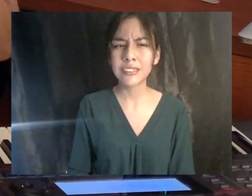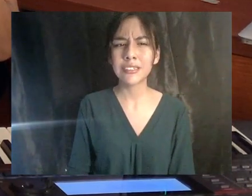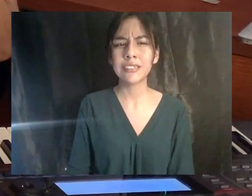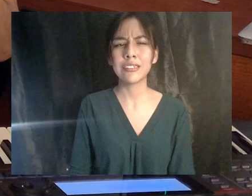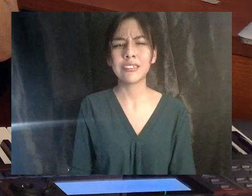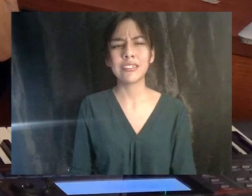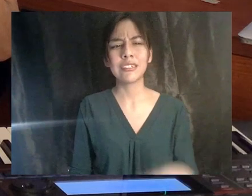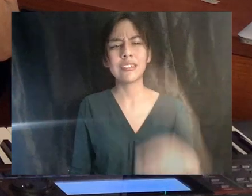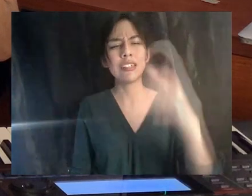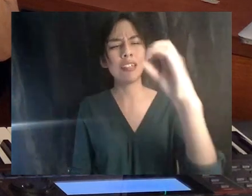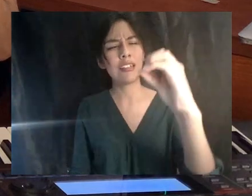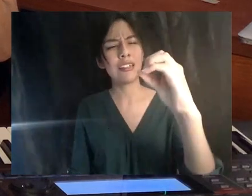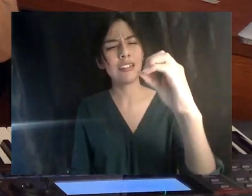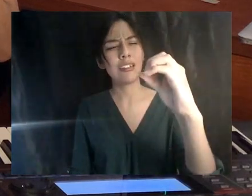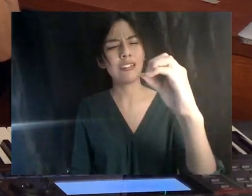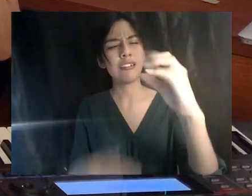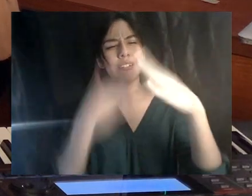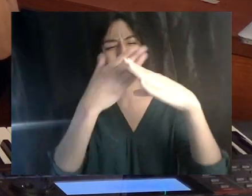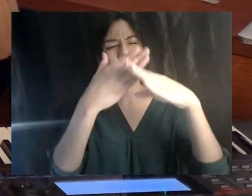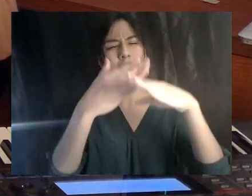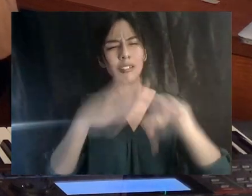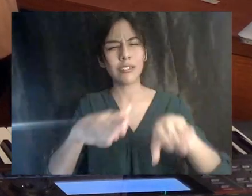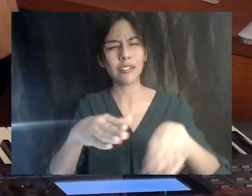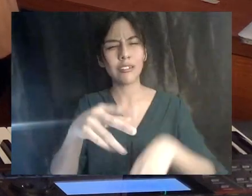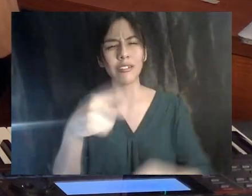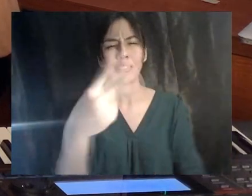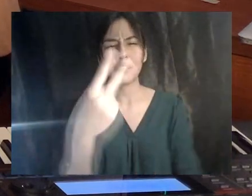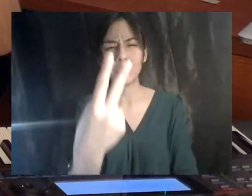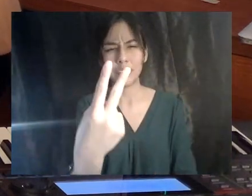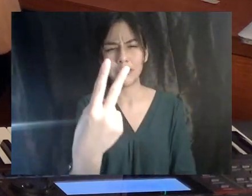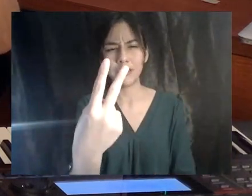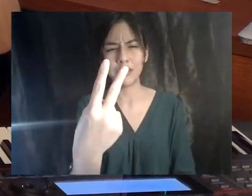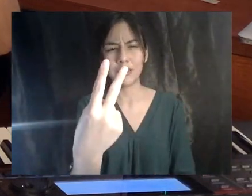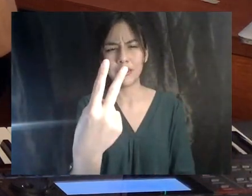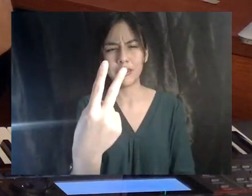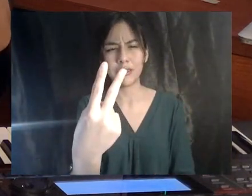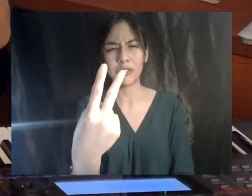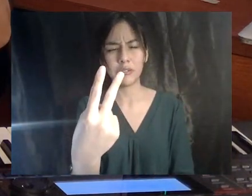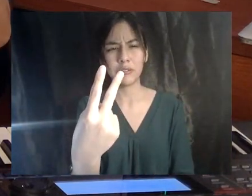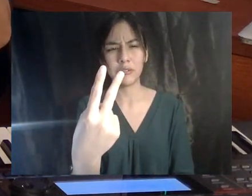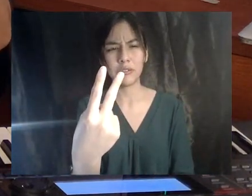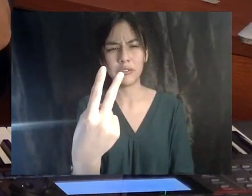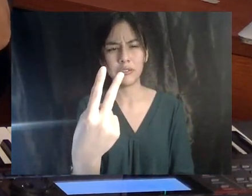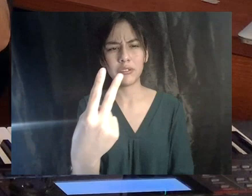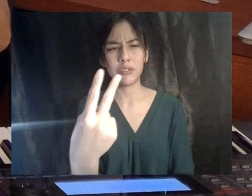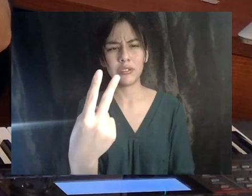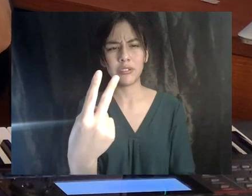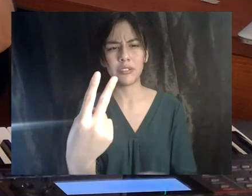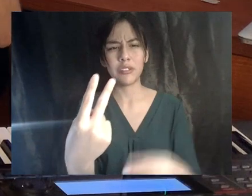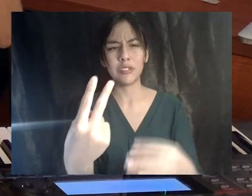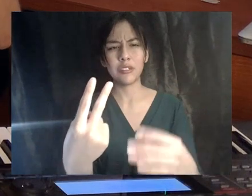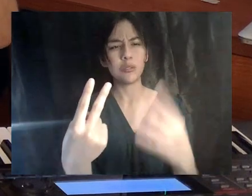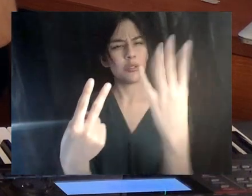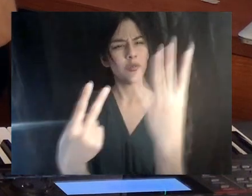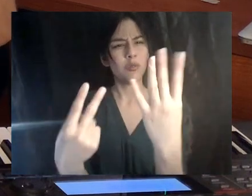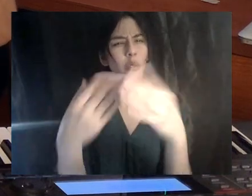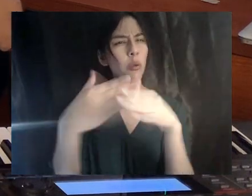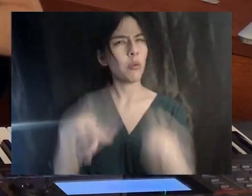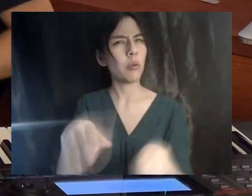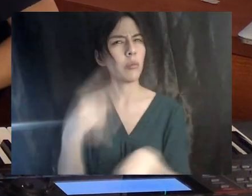If we cut a whole note in half, we split those 4 counts into 2